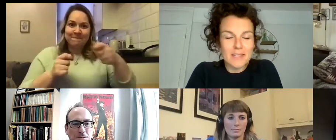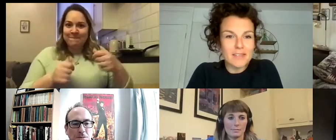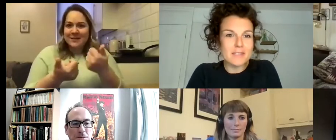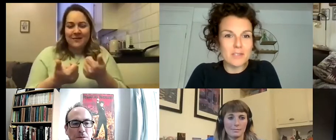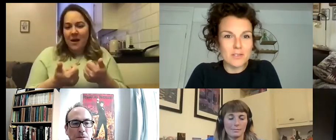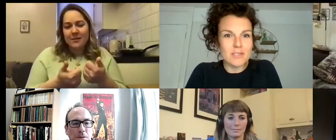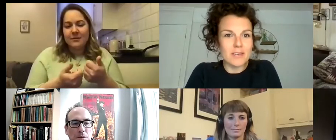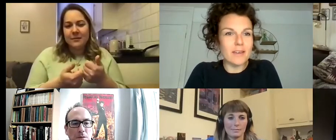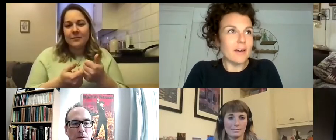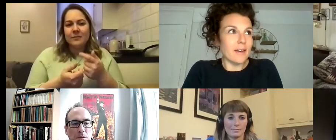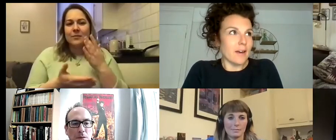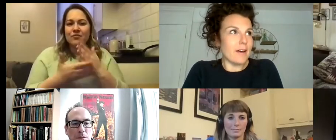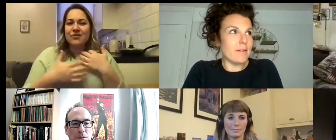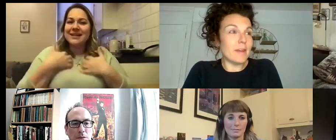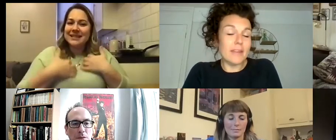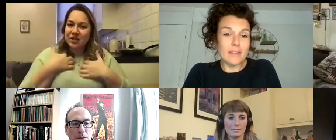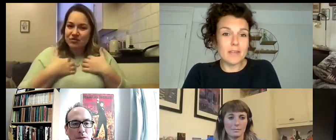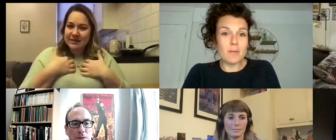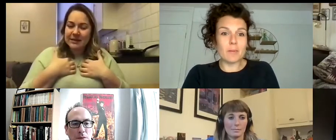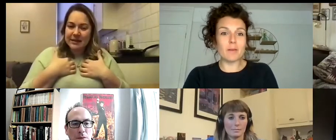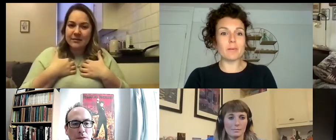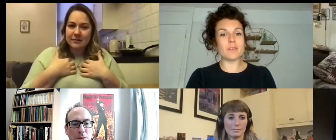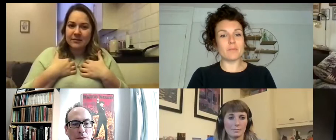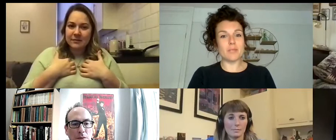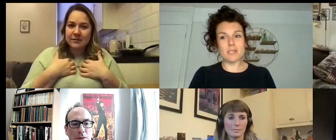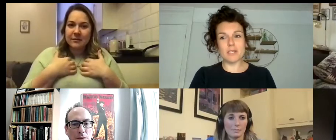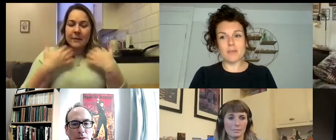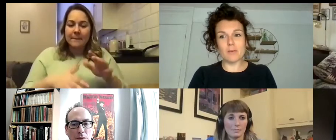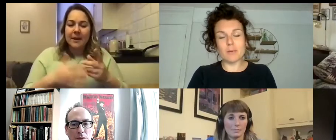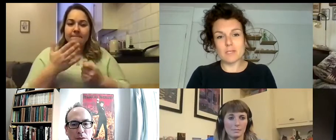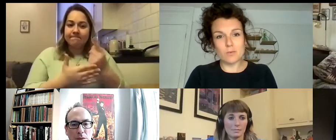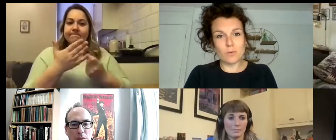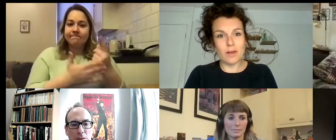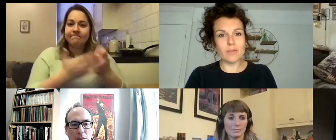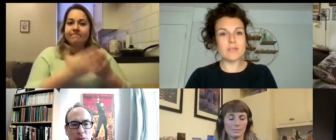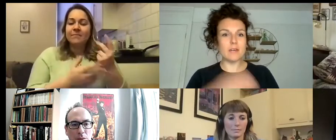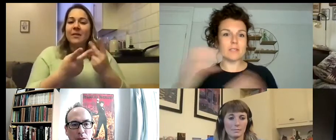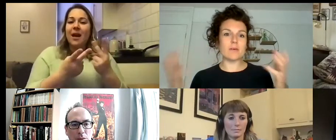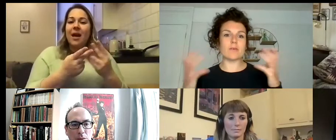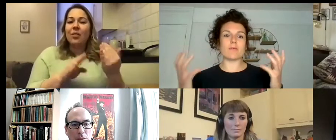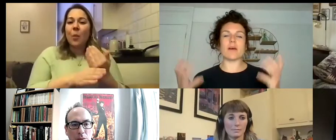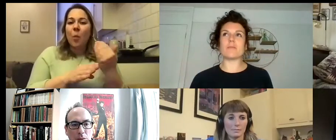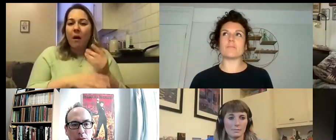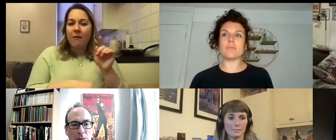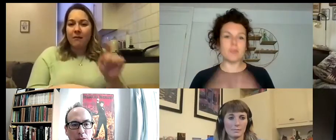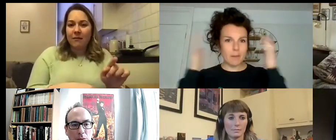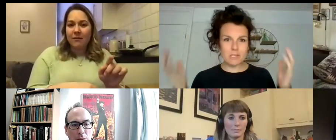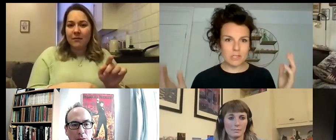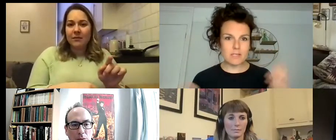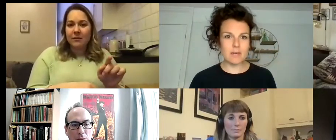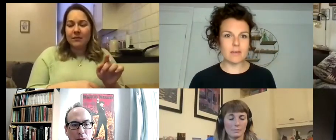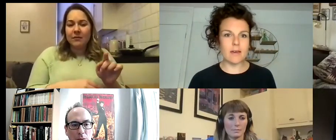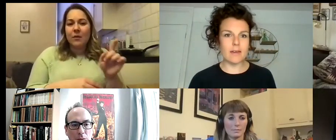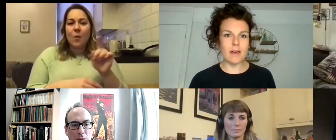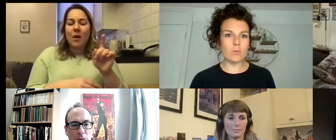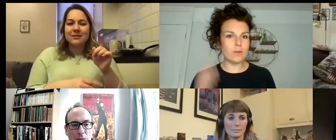think it is interesting, and again, it's come up a couple of times actually in other pieces of work, this idea of the